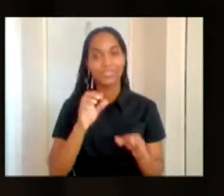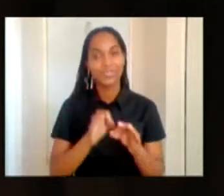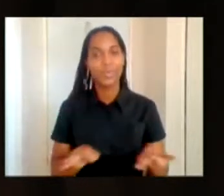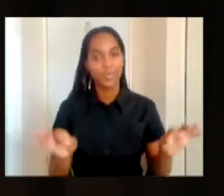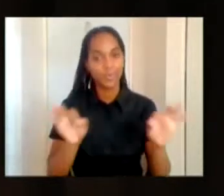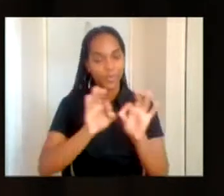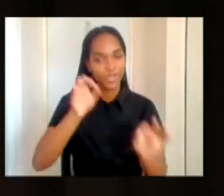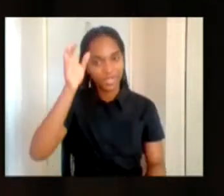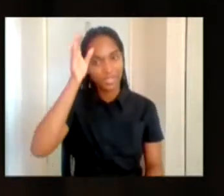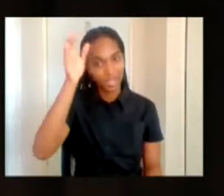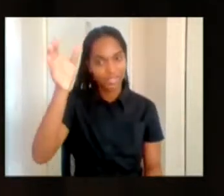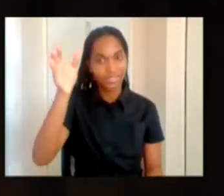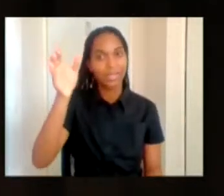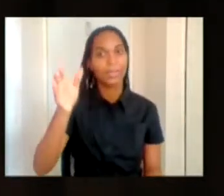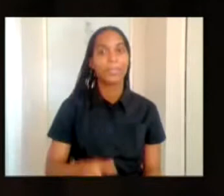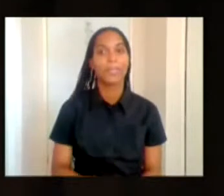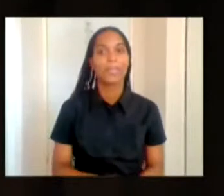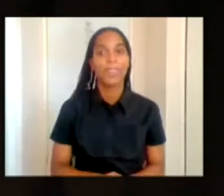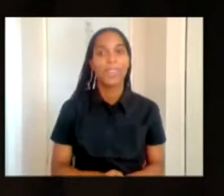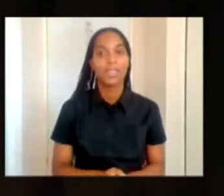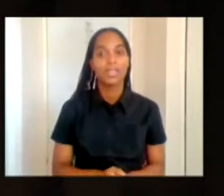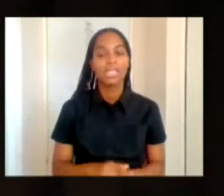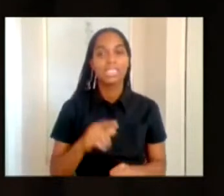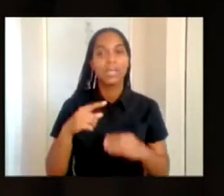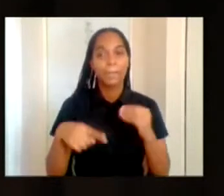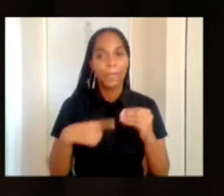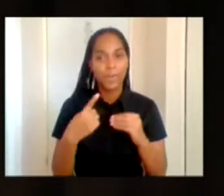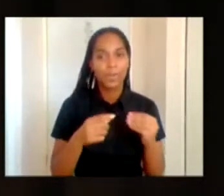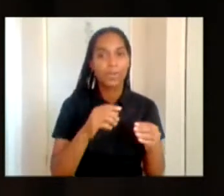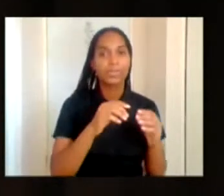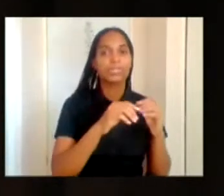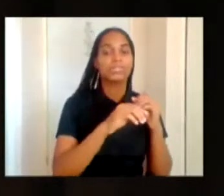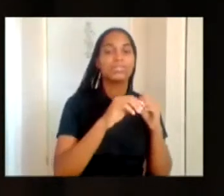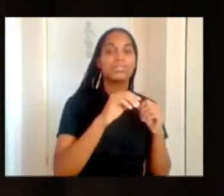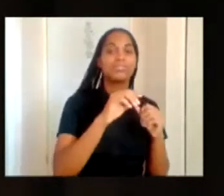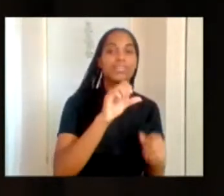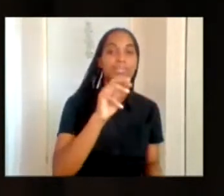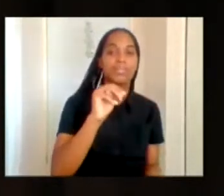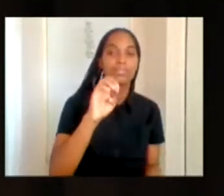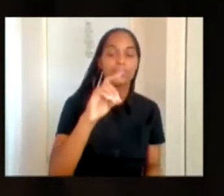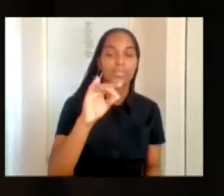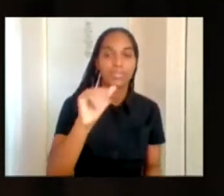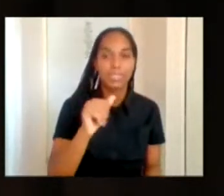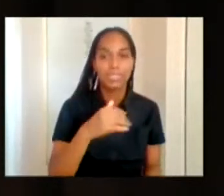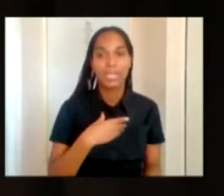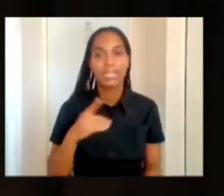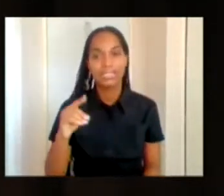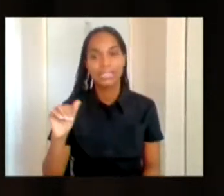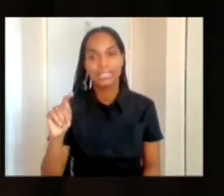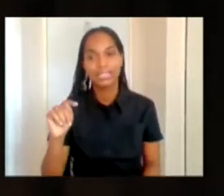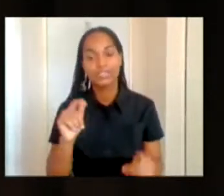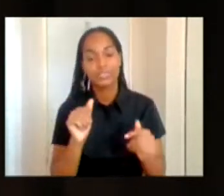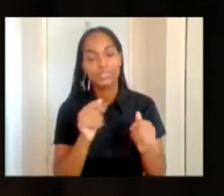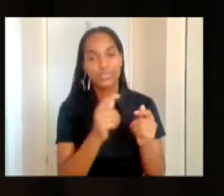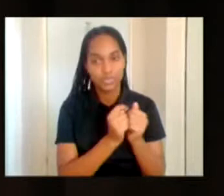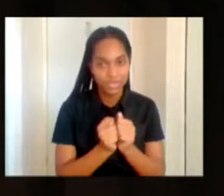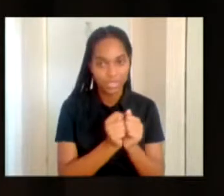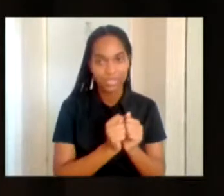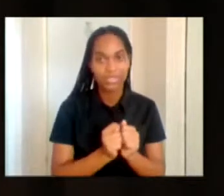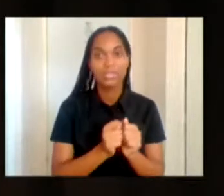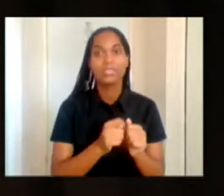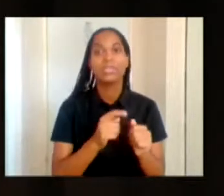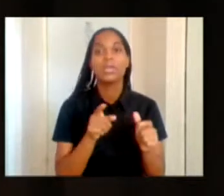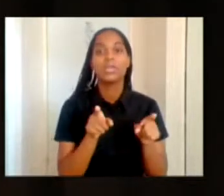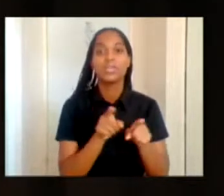that it's about the media and metadata together, and then it's about broadcast network and broadband network